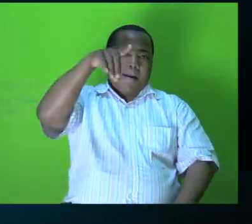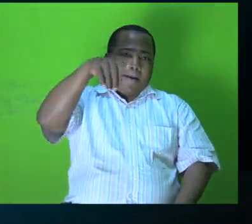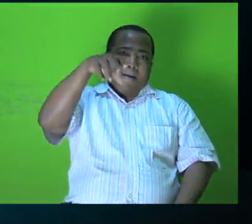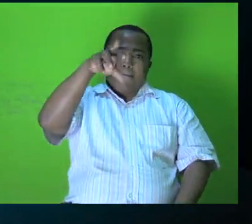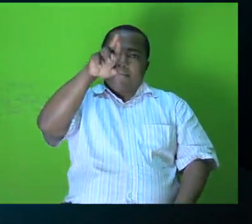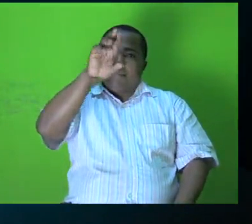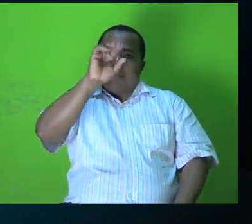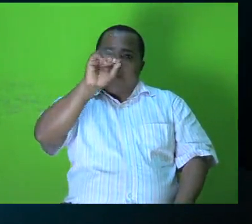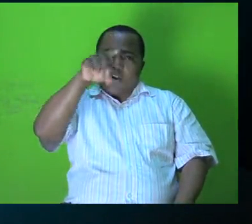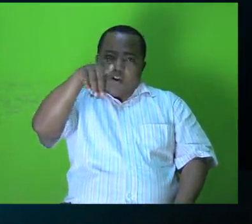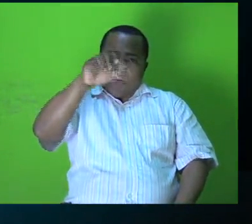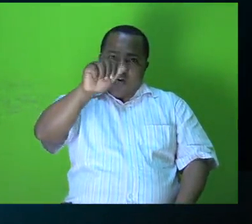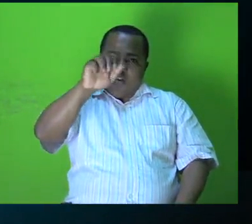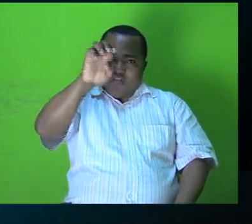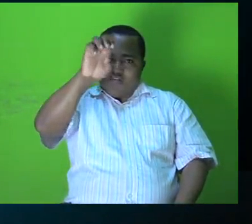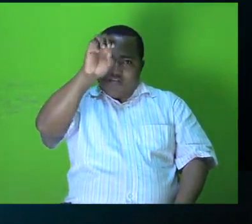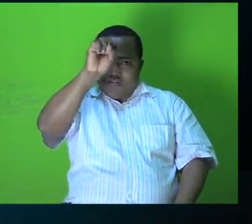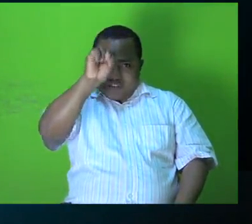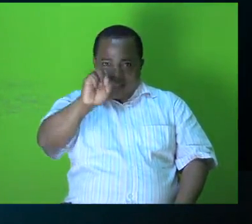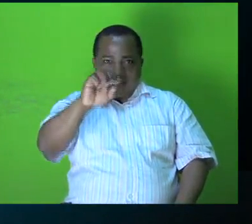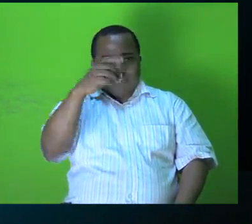prophase I,